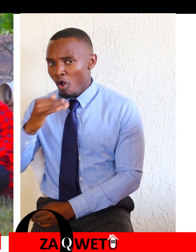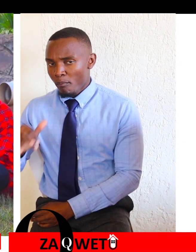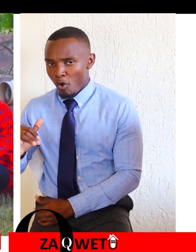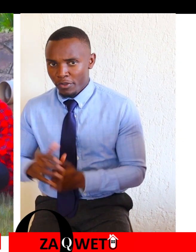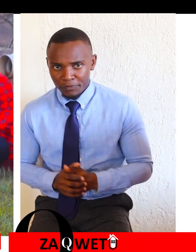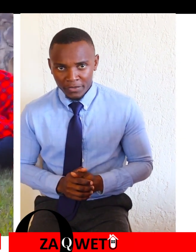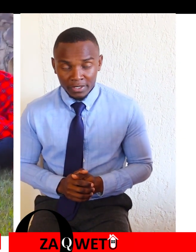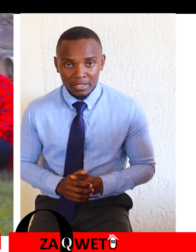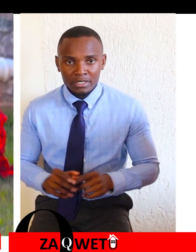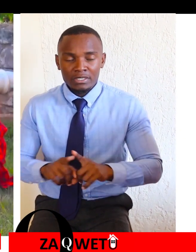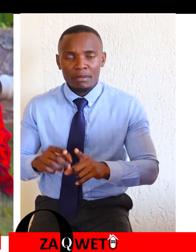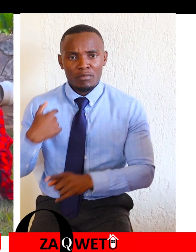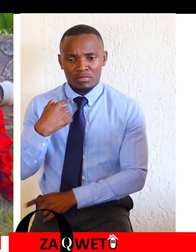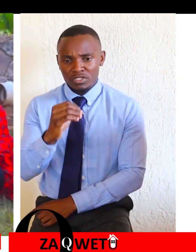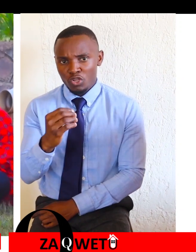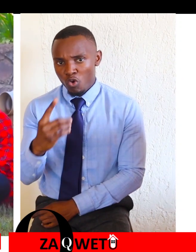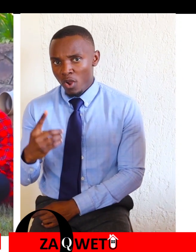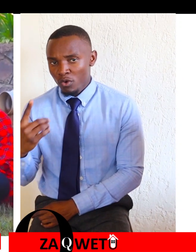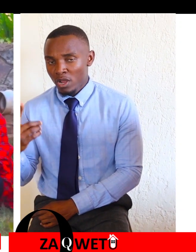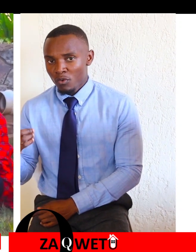Irush King. You can catch us on